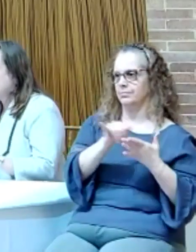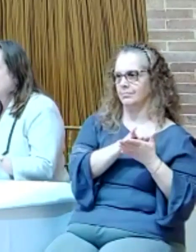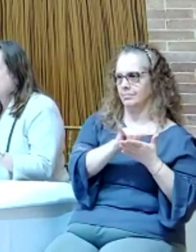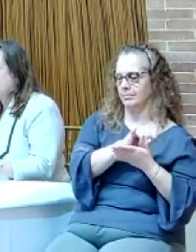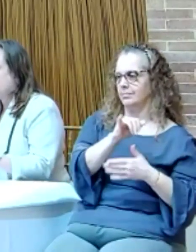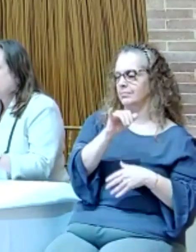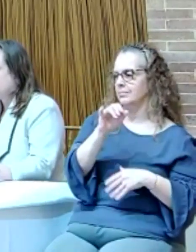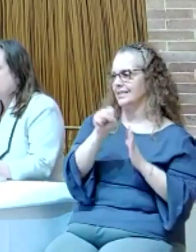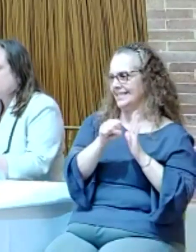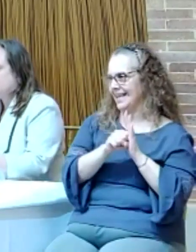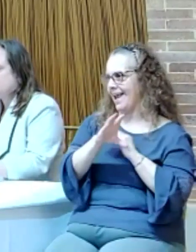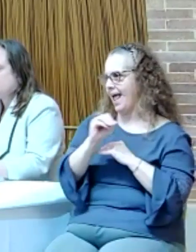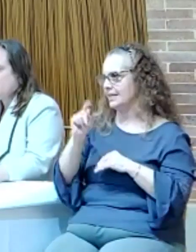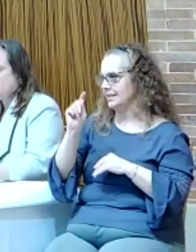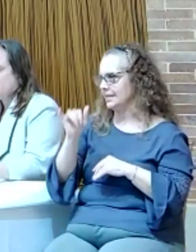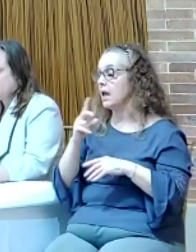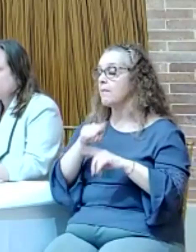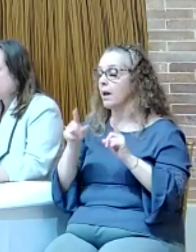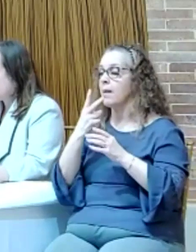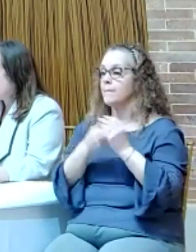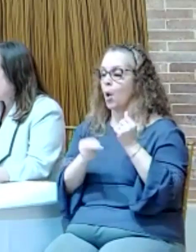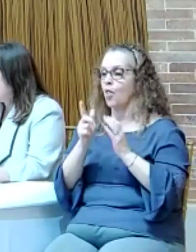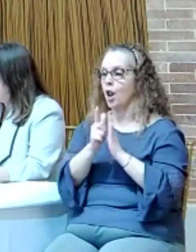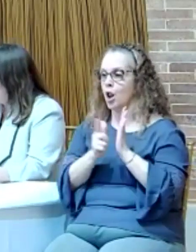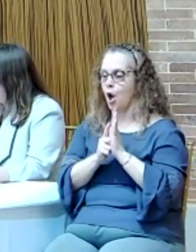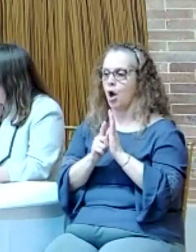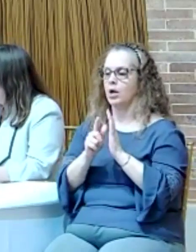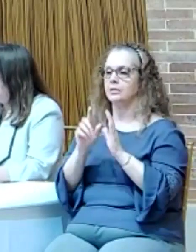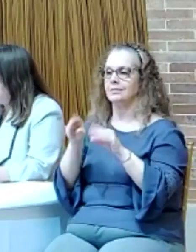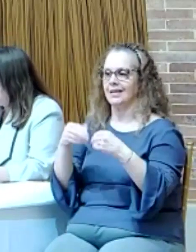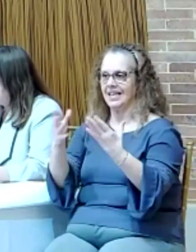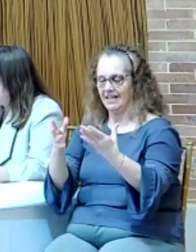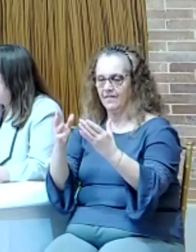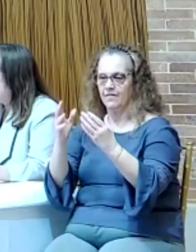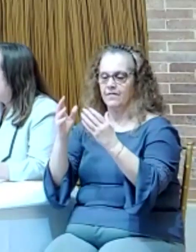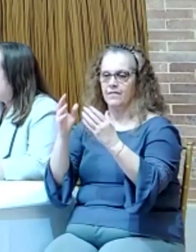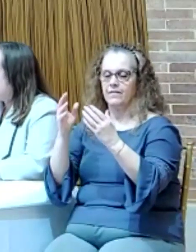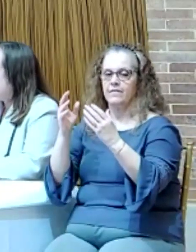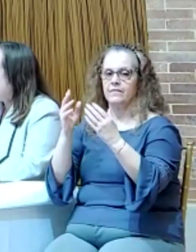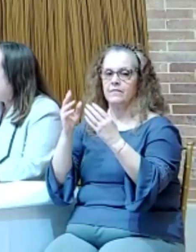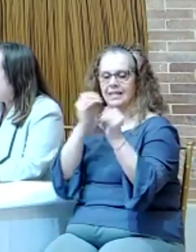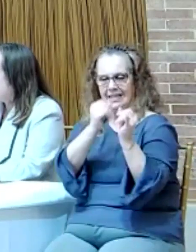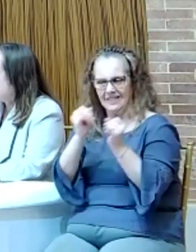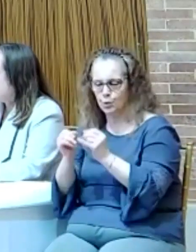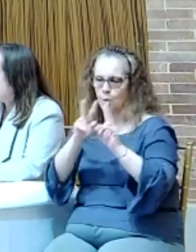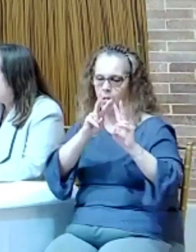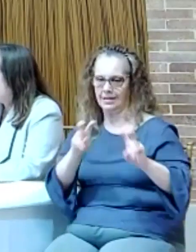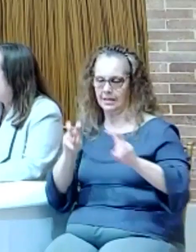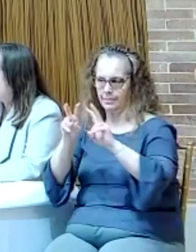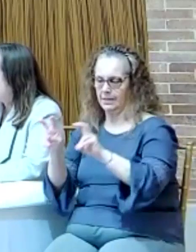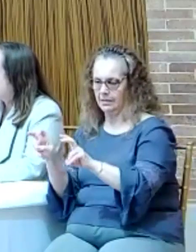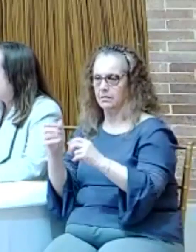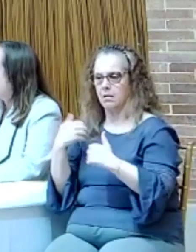both of the new laws are designed to require housing providers to do an individualized assessment and they have you know